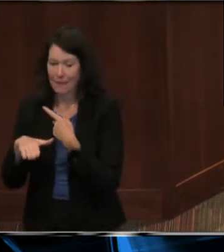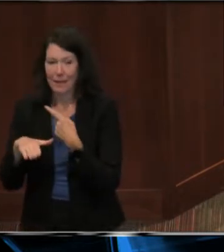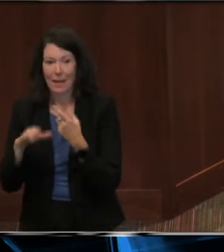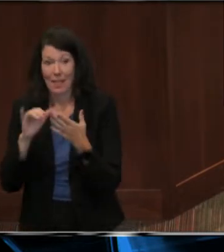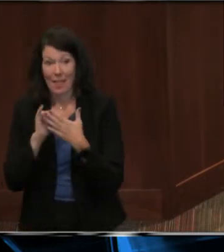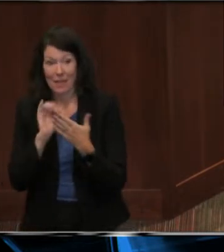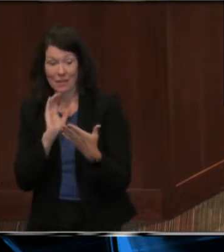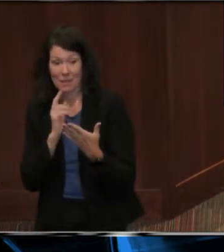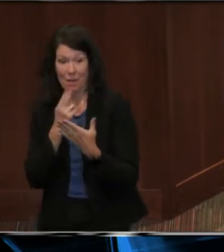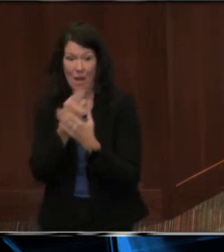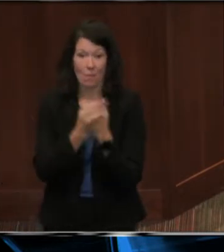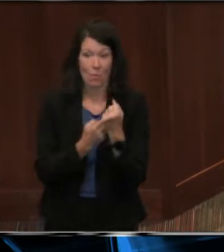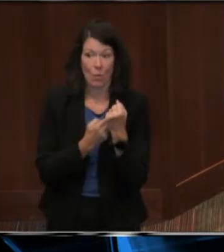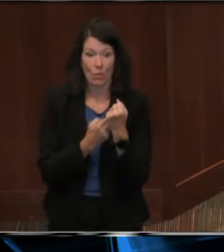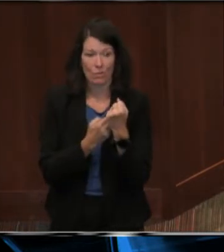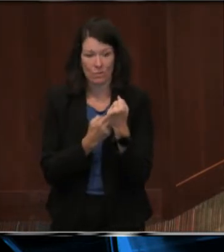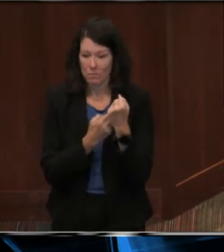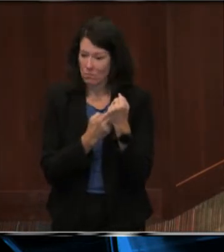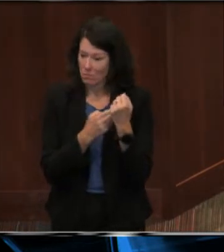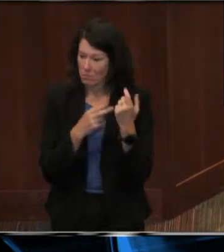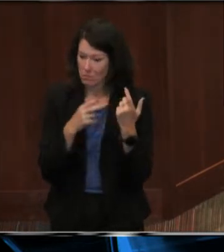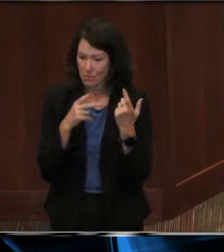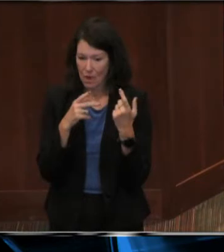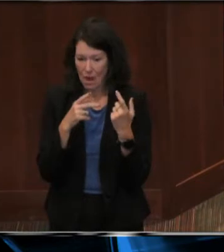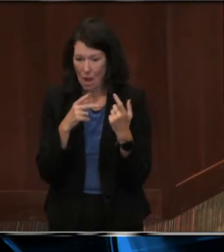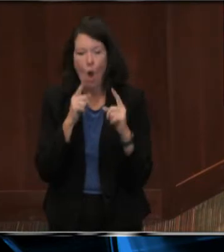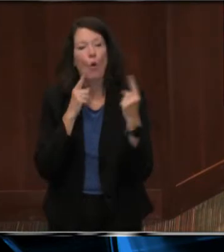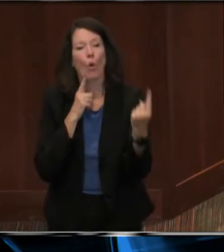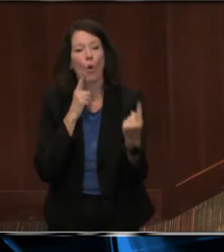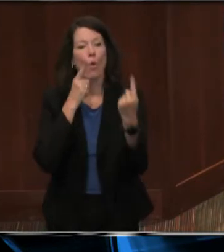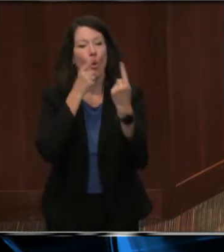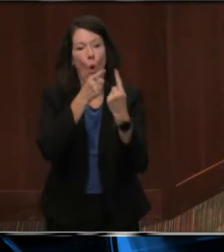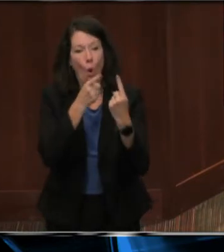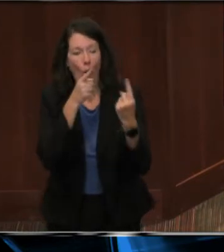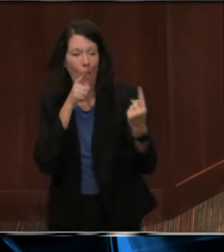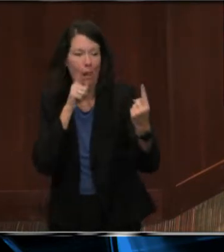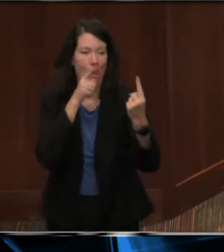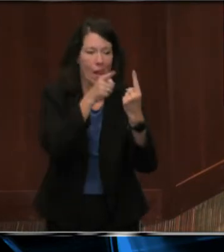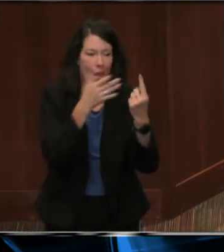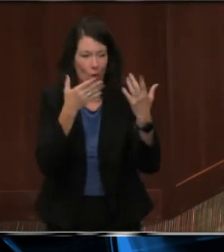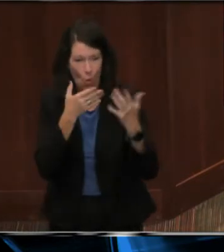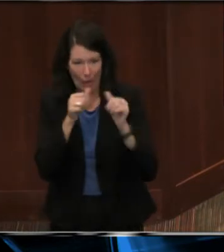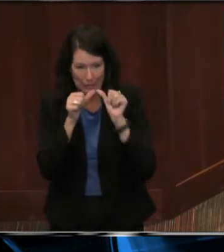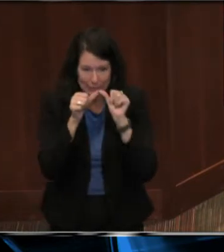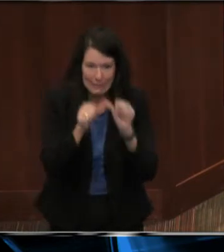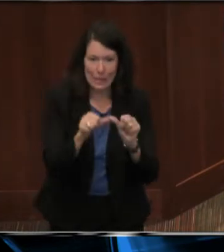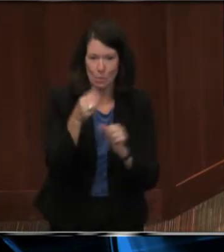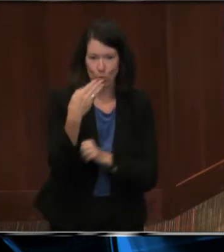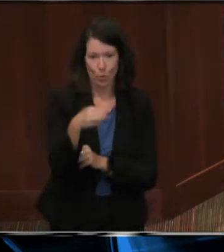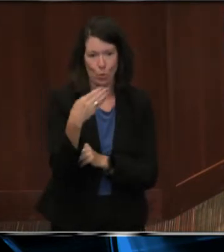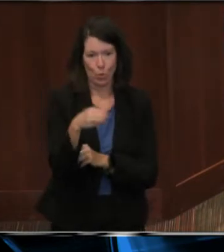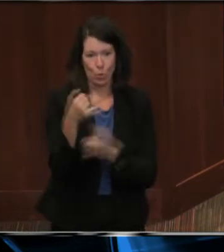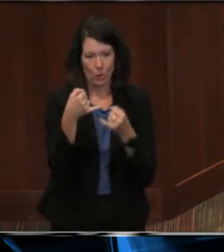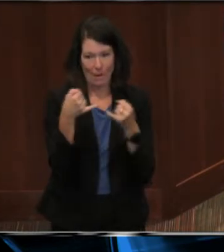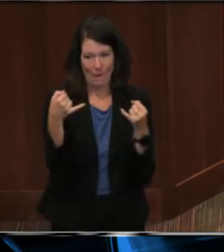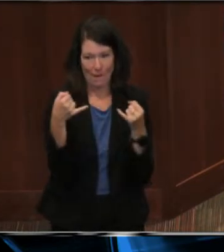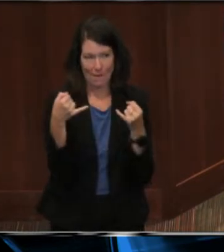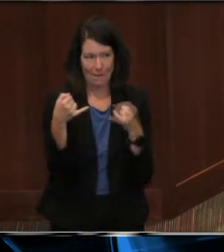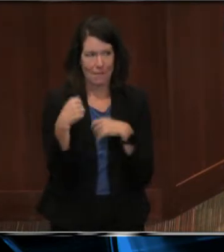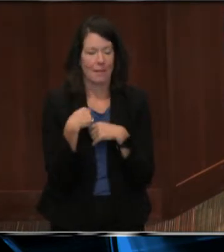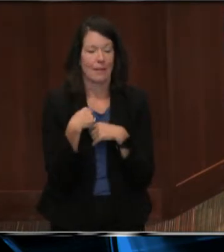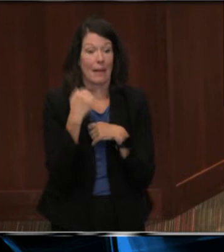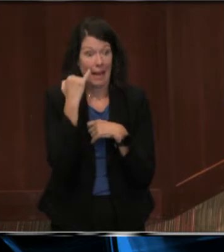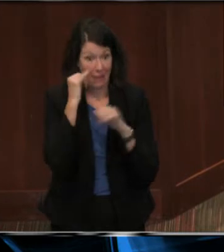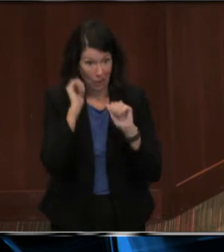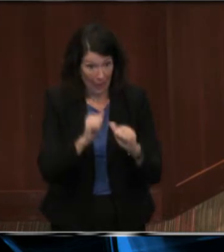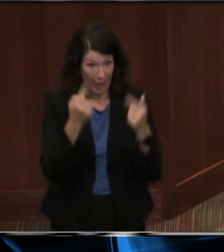our goal posts, right? This is where we want to go. We want to stay in the blue. And this is where, if